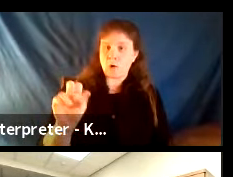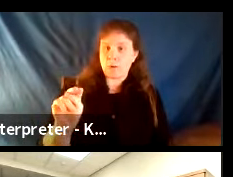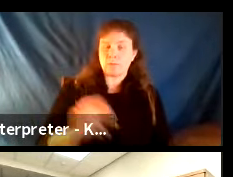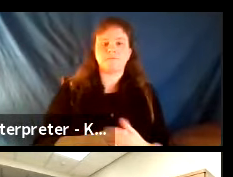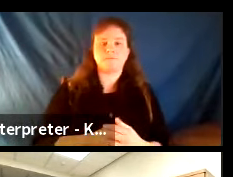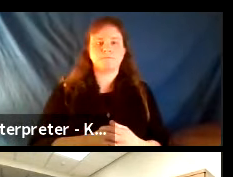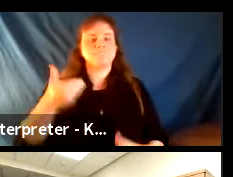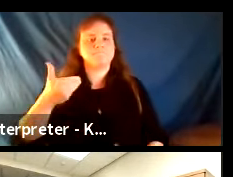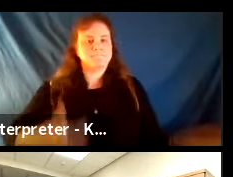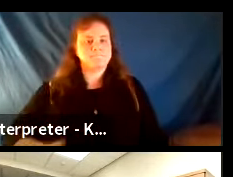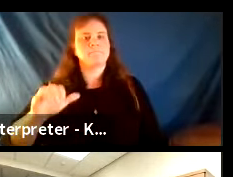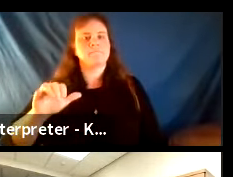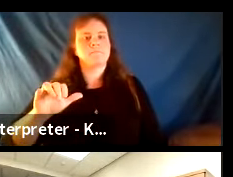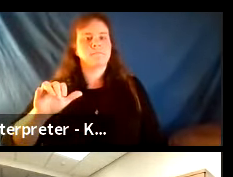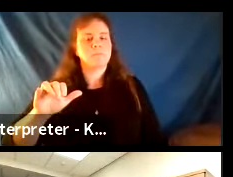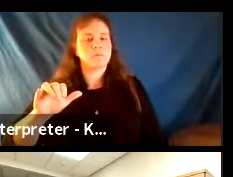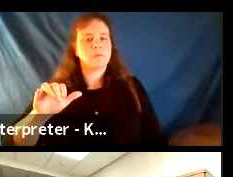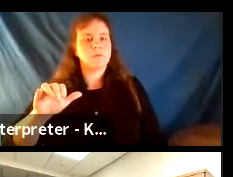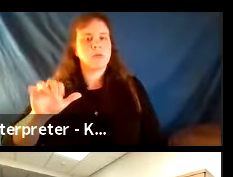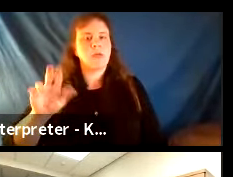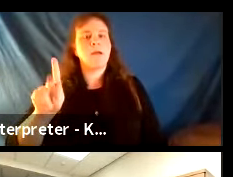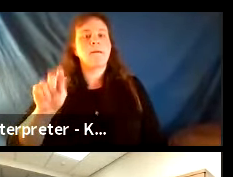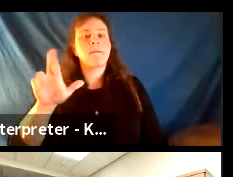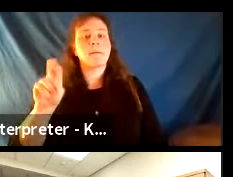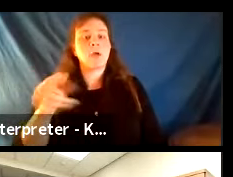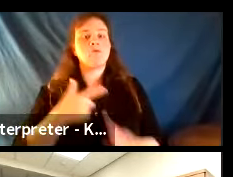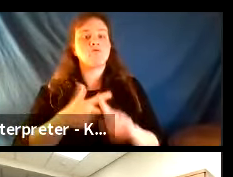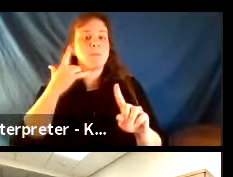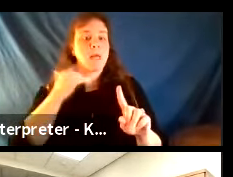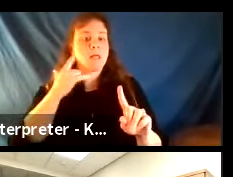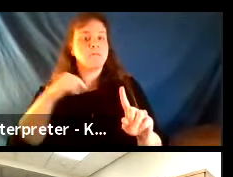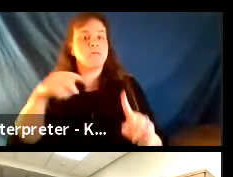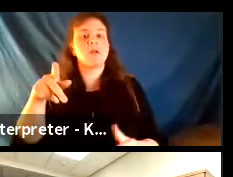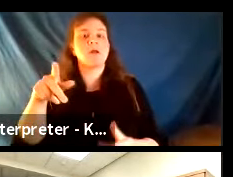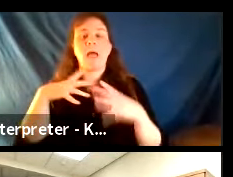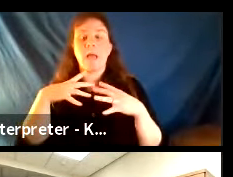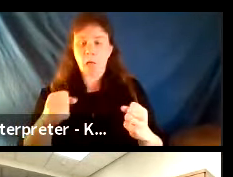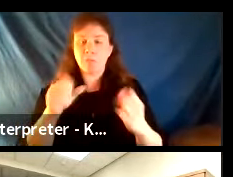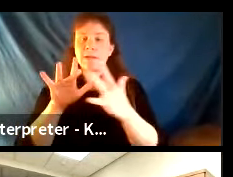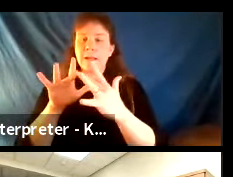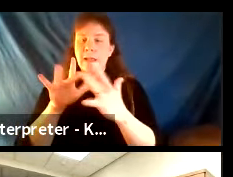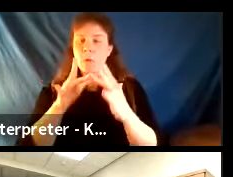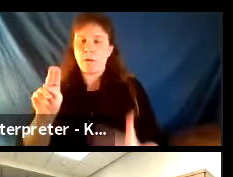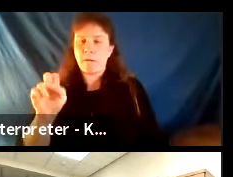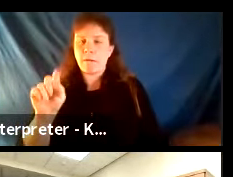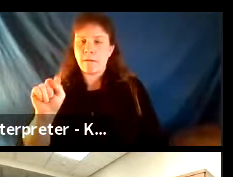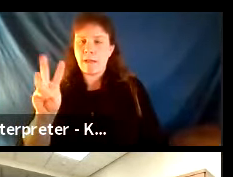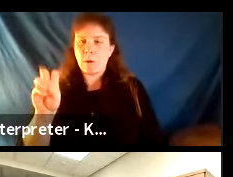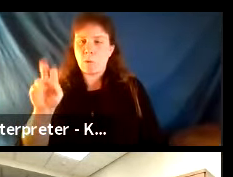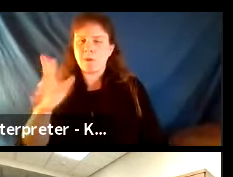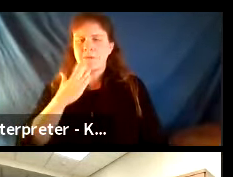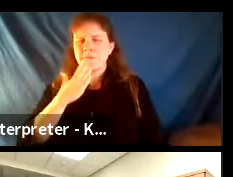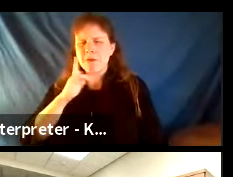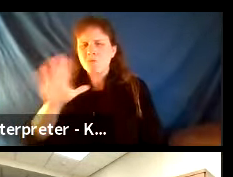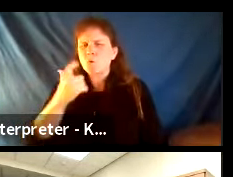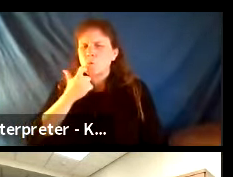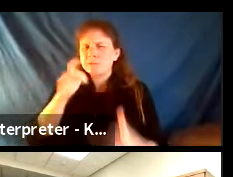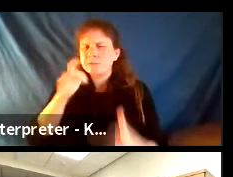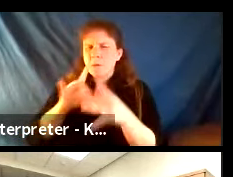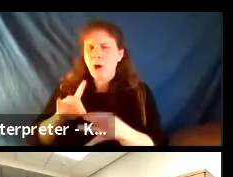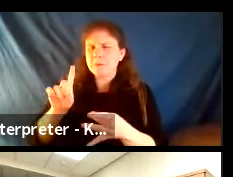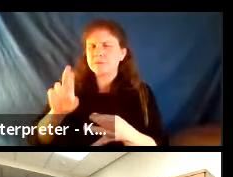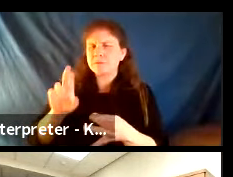Thanks, Bobby. This is Karen Savage, California Pan-Ethnic Health Network, and I actually appreciate the comments that Dr. Burke-Harris just made, which go to, I think, one of